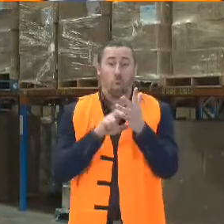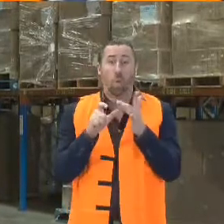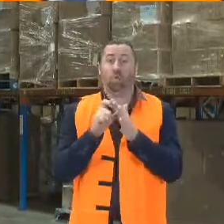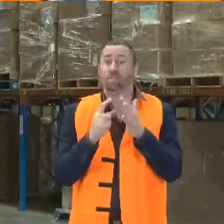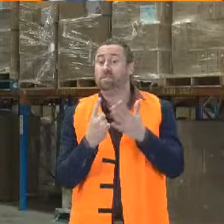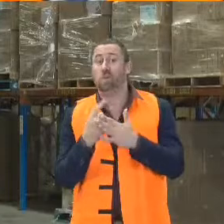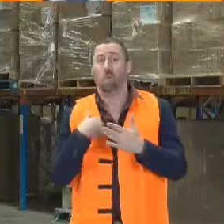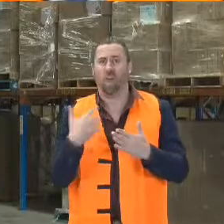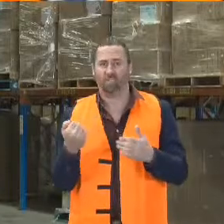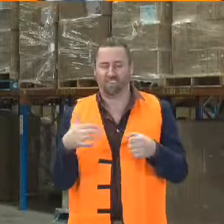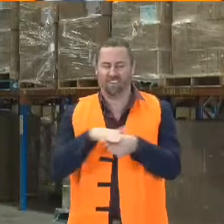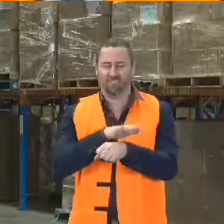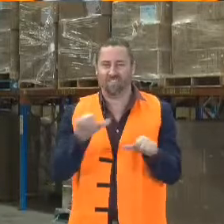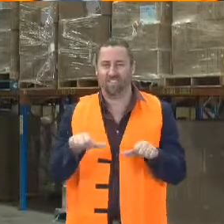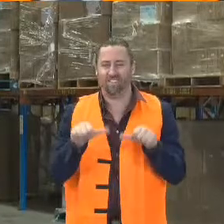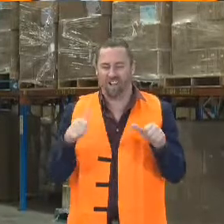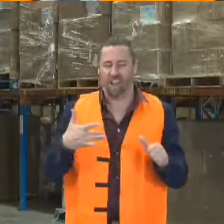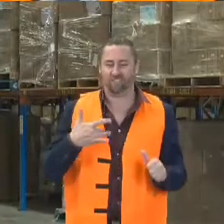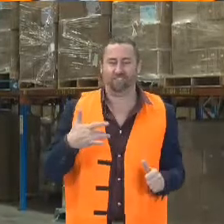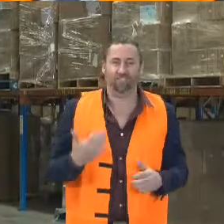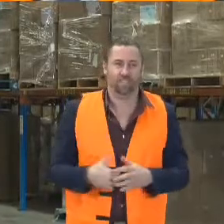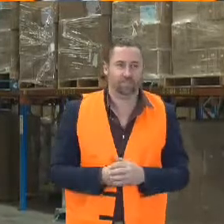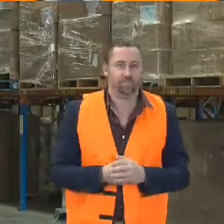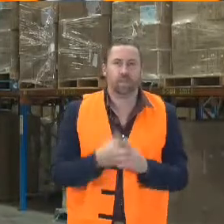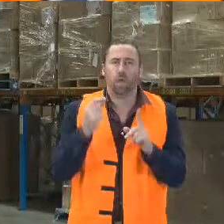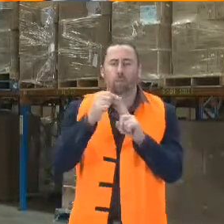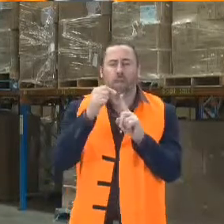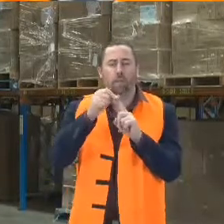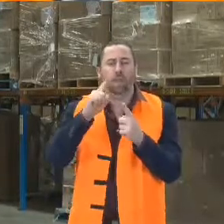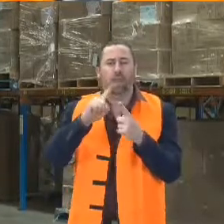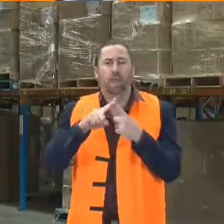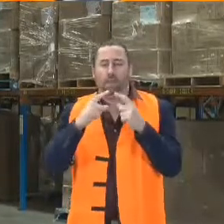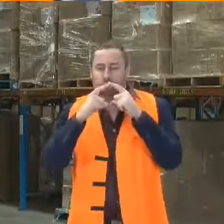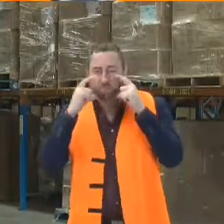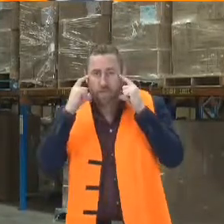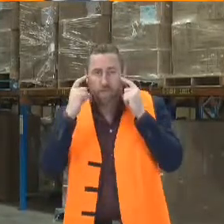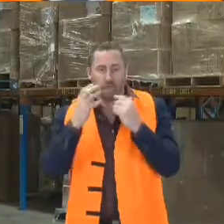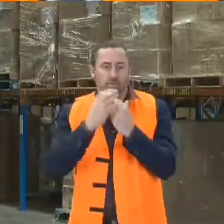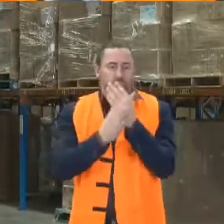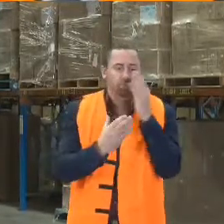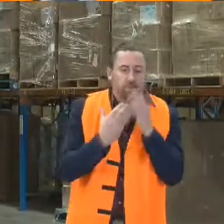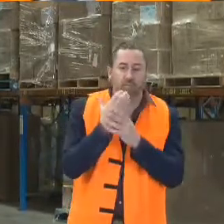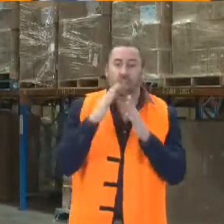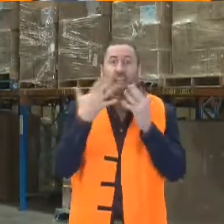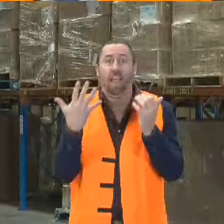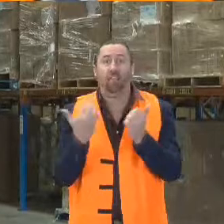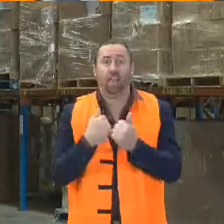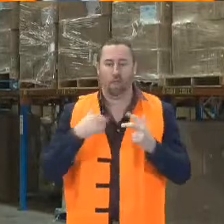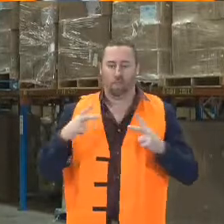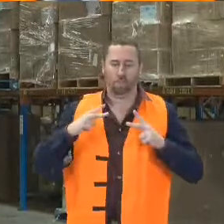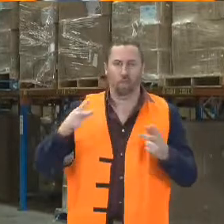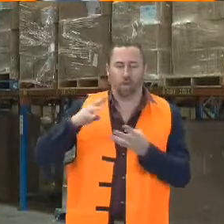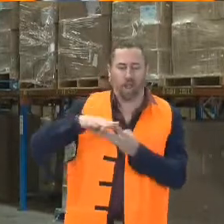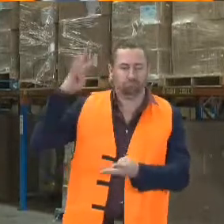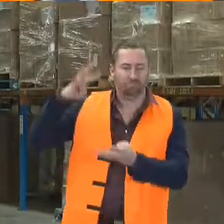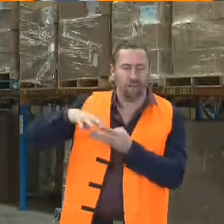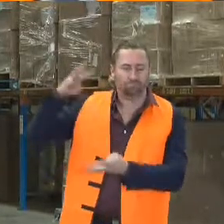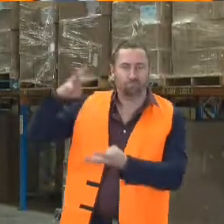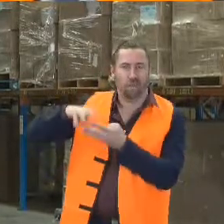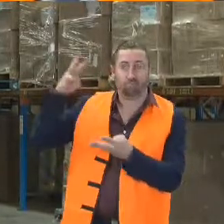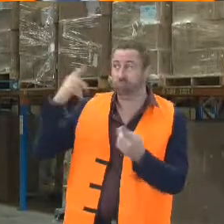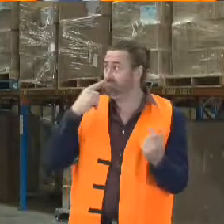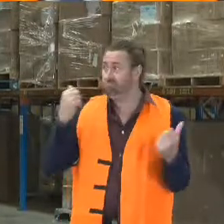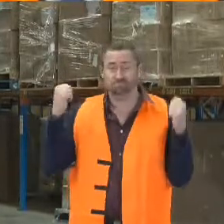We are making sure that we have the PPE stockpiles that we need in case we were to see